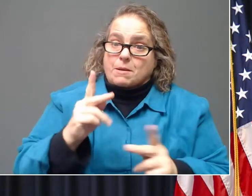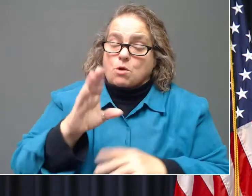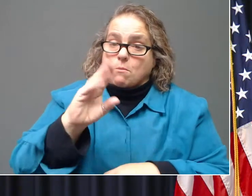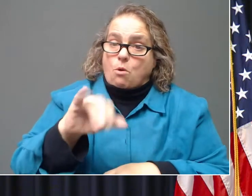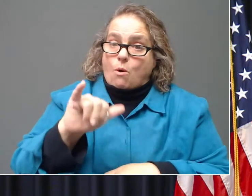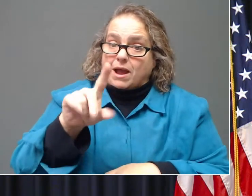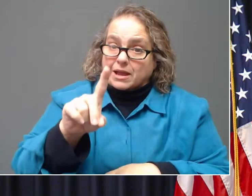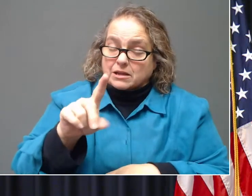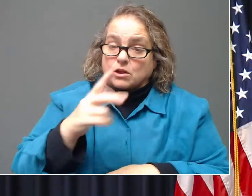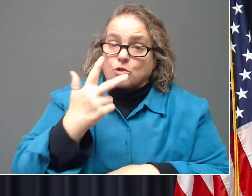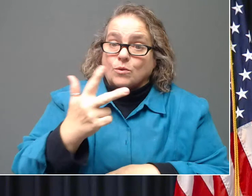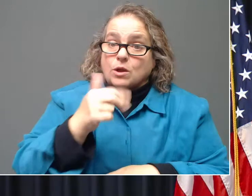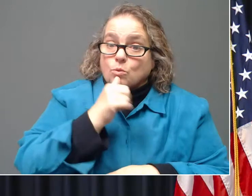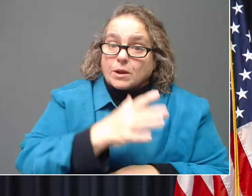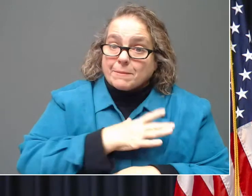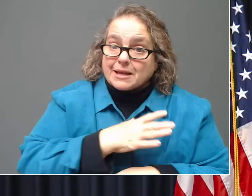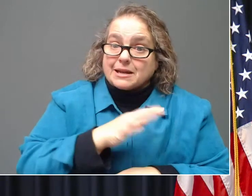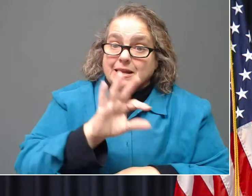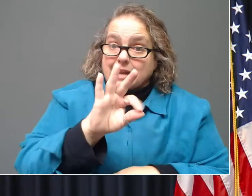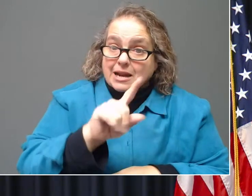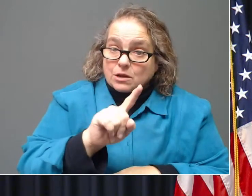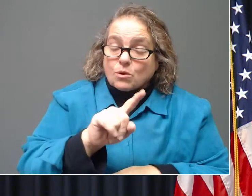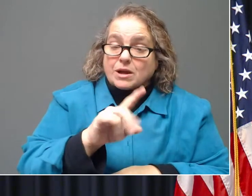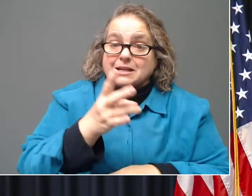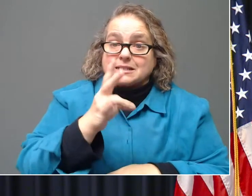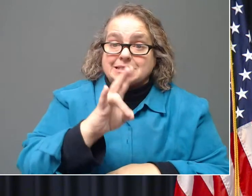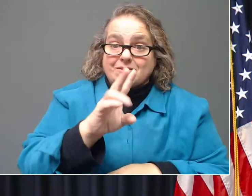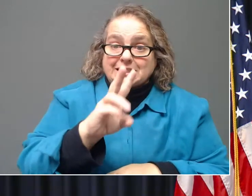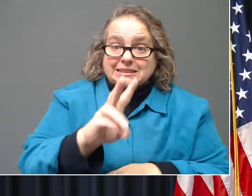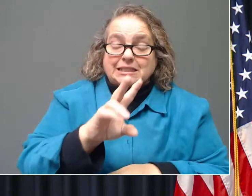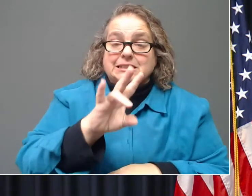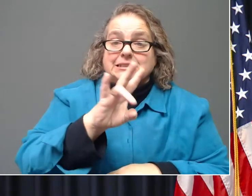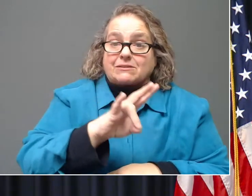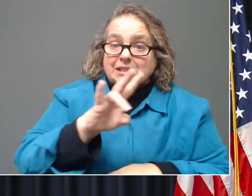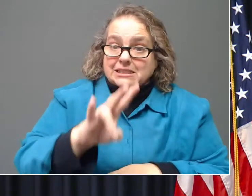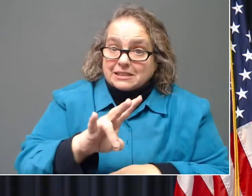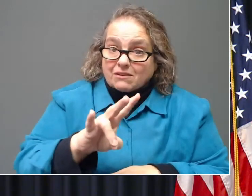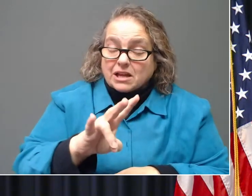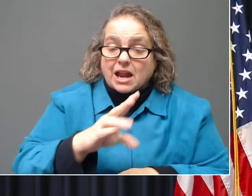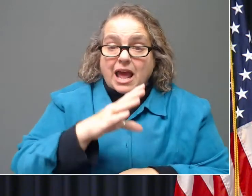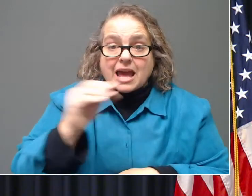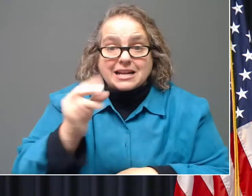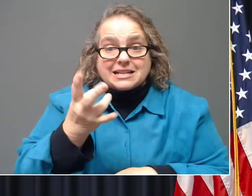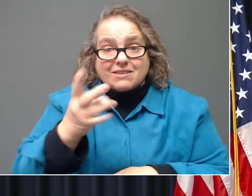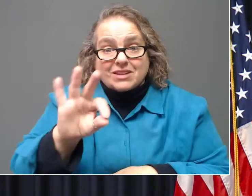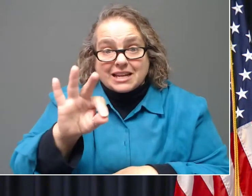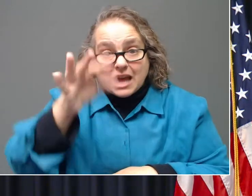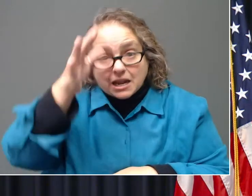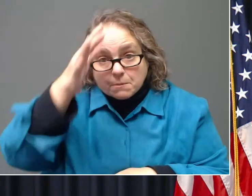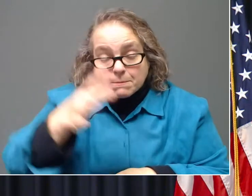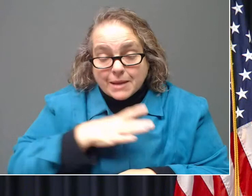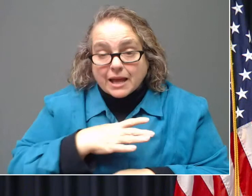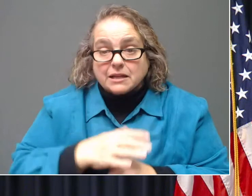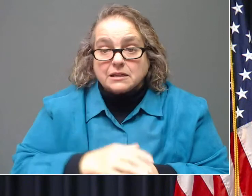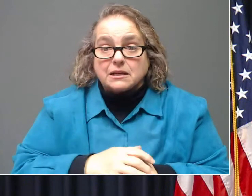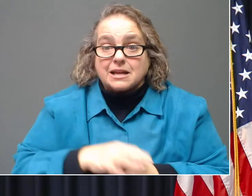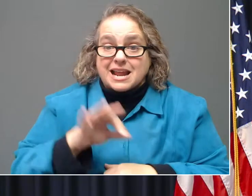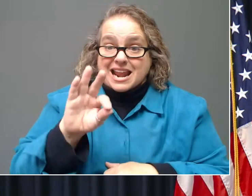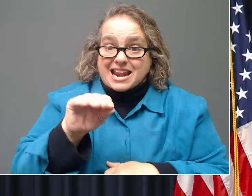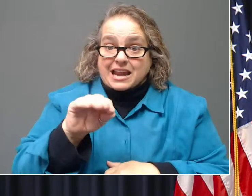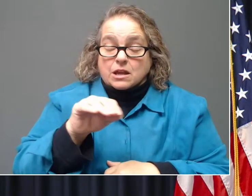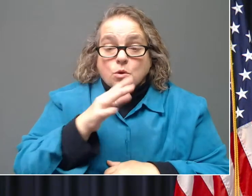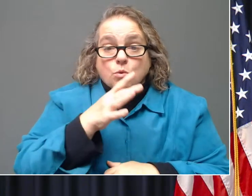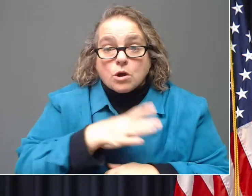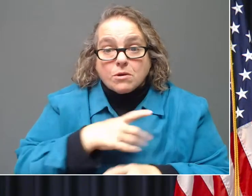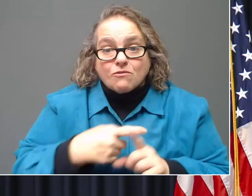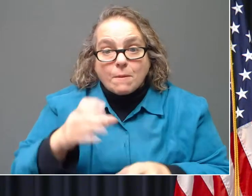3 women ages 91, 76, and 77, and a 79-year-old man, a 90-year-old woman from Casey